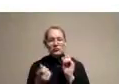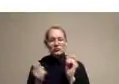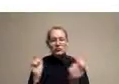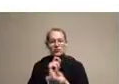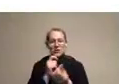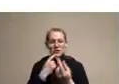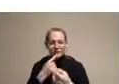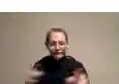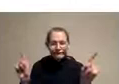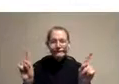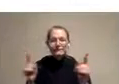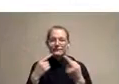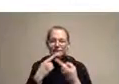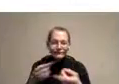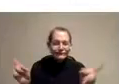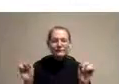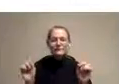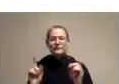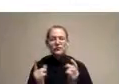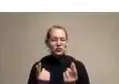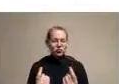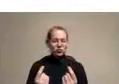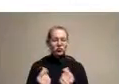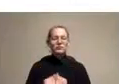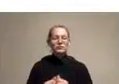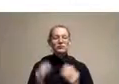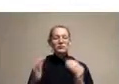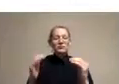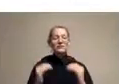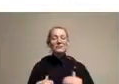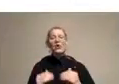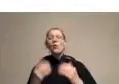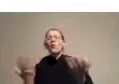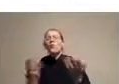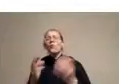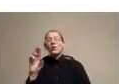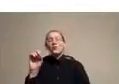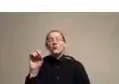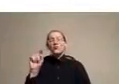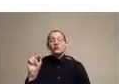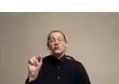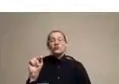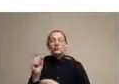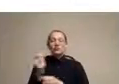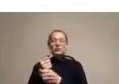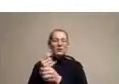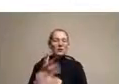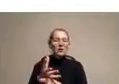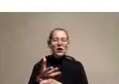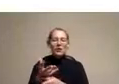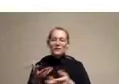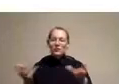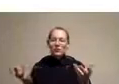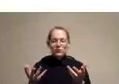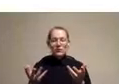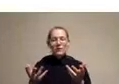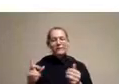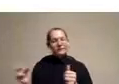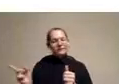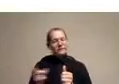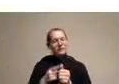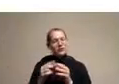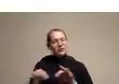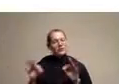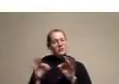fundamental root causes of these problems? Because I think understanding the fundamental root causes results in us understanding what needs to be done